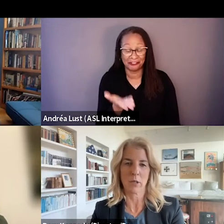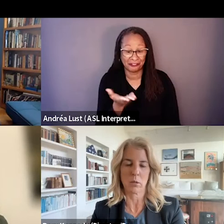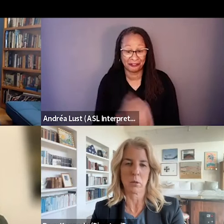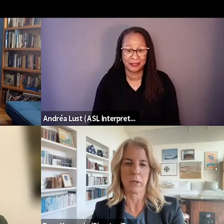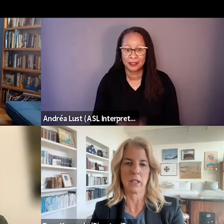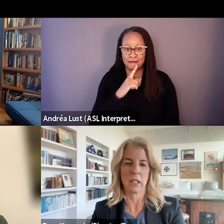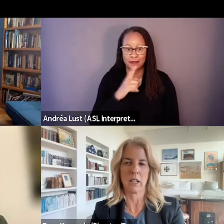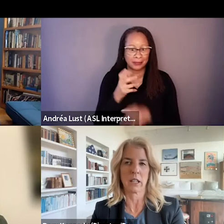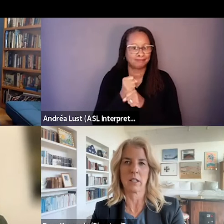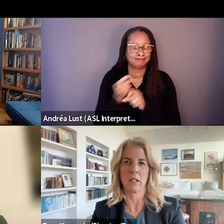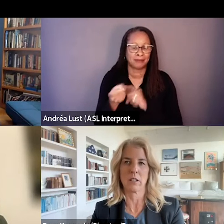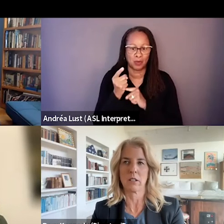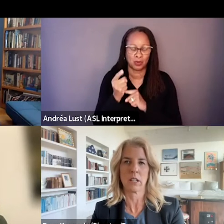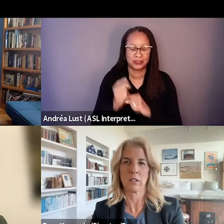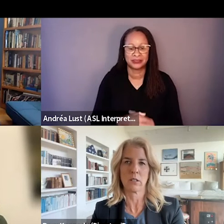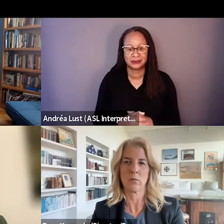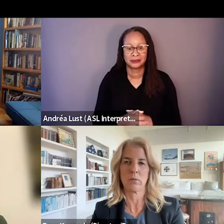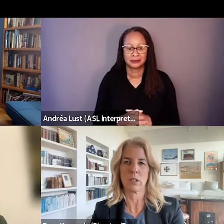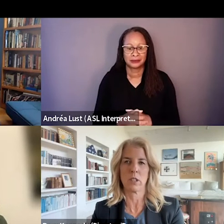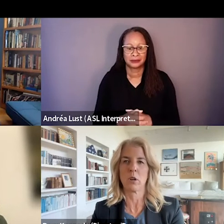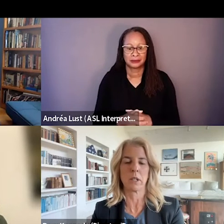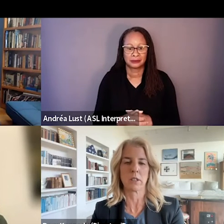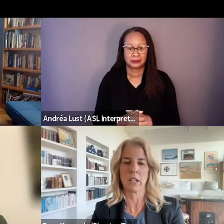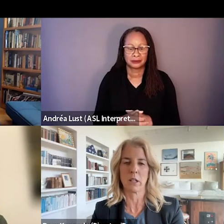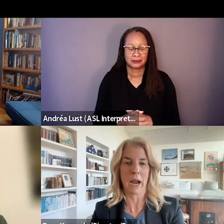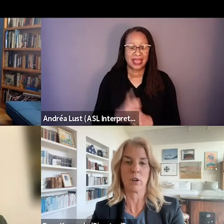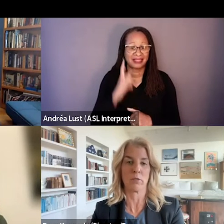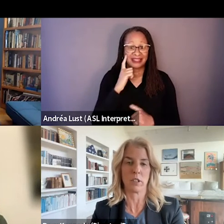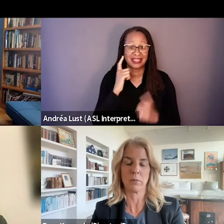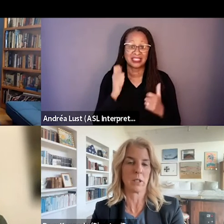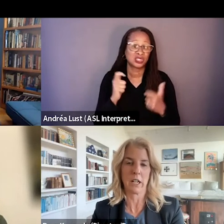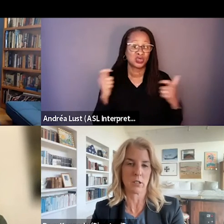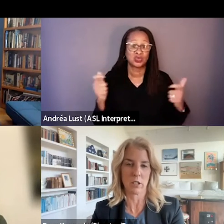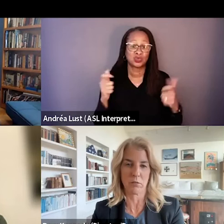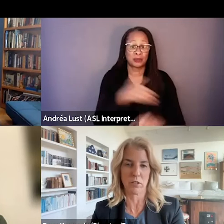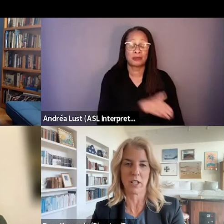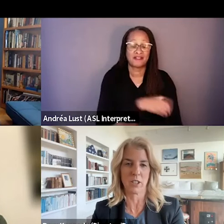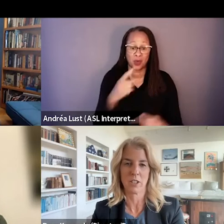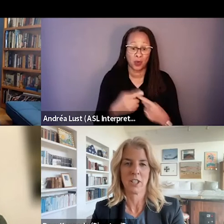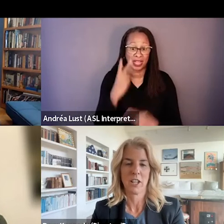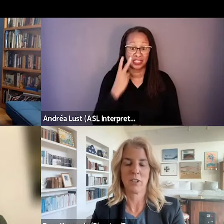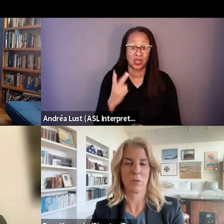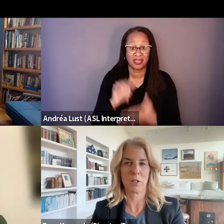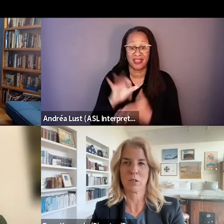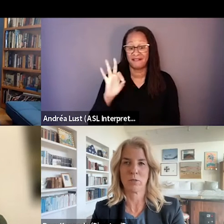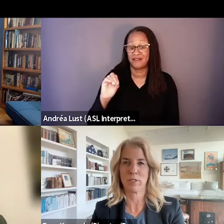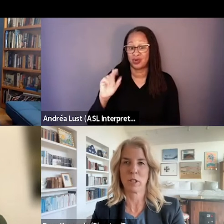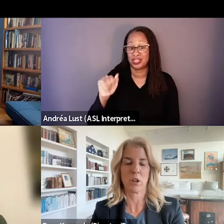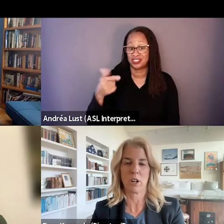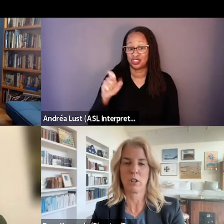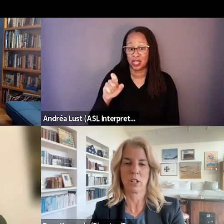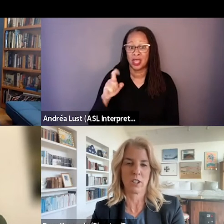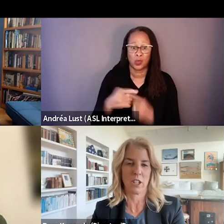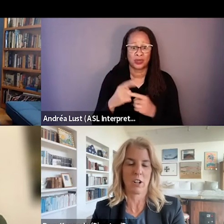really capture the moment. And I think that is enormously powerful. I mean, when I saw that footage, even when it was